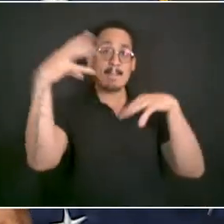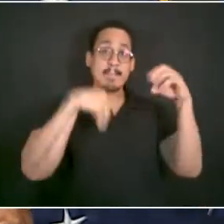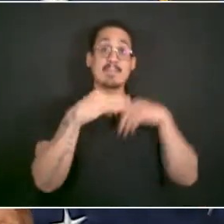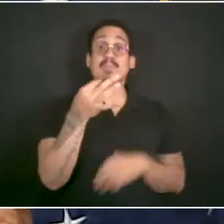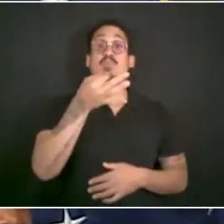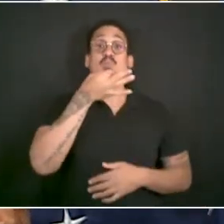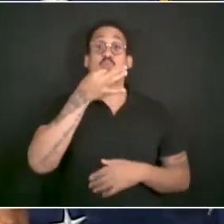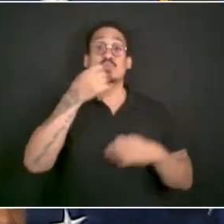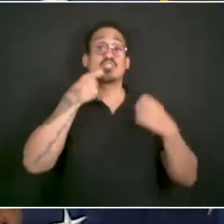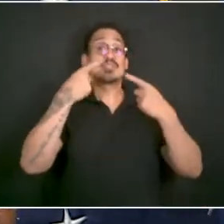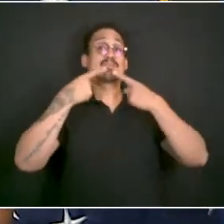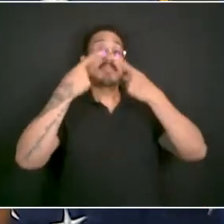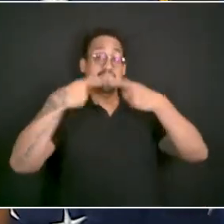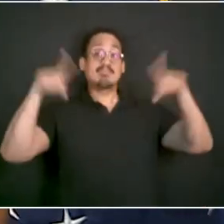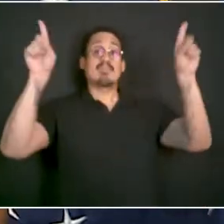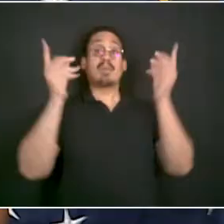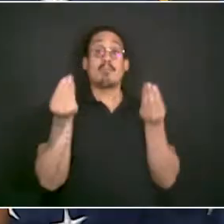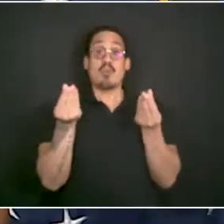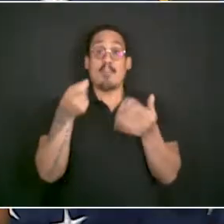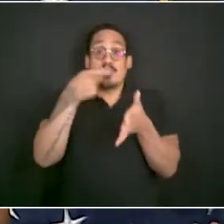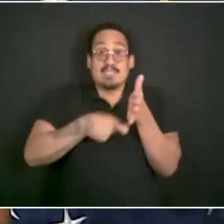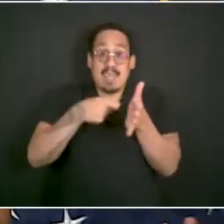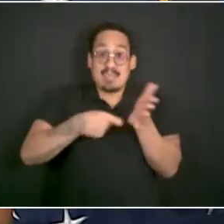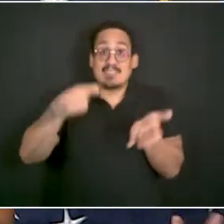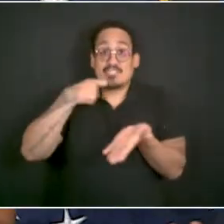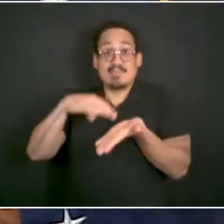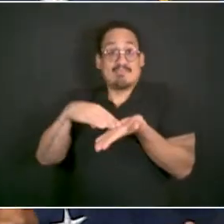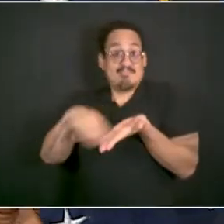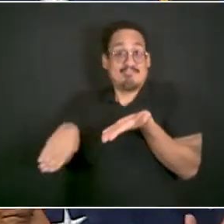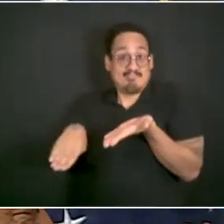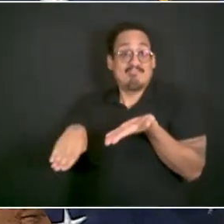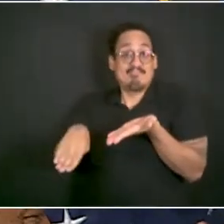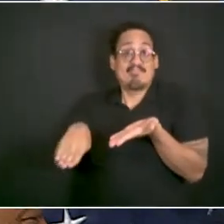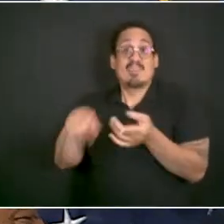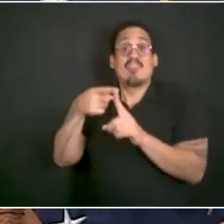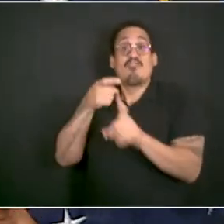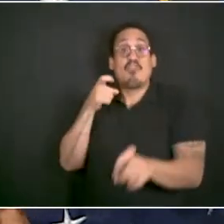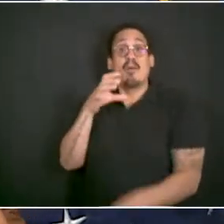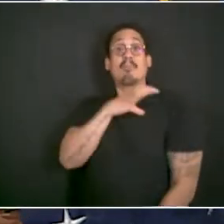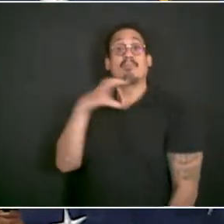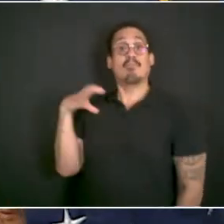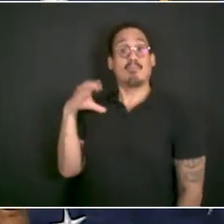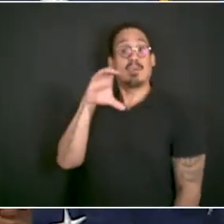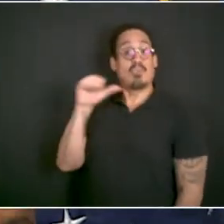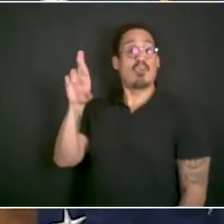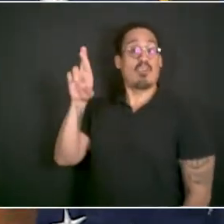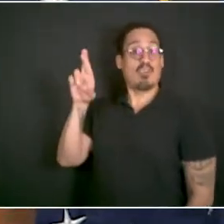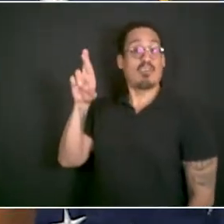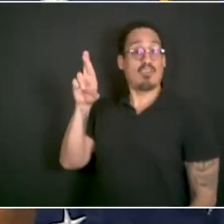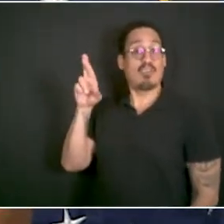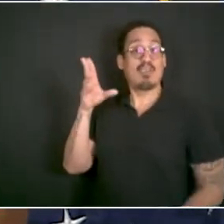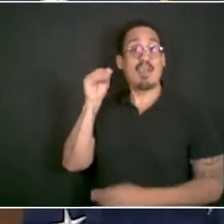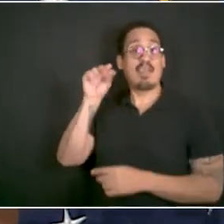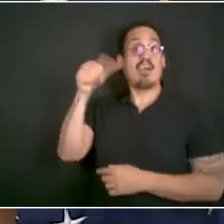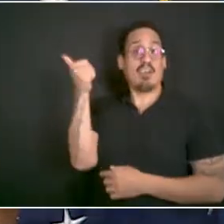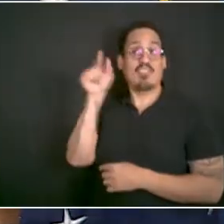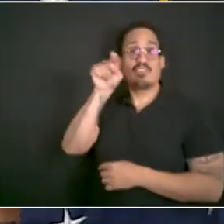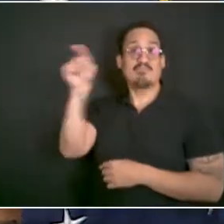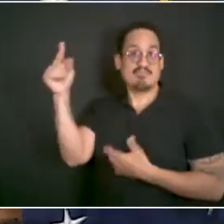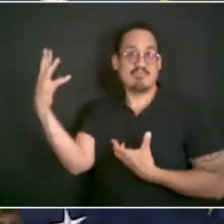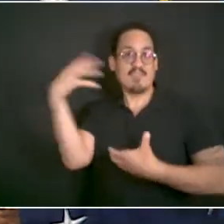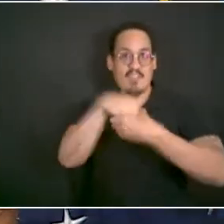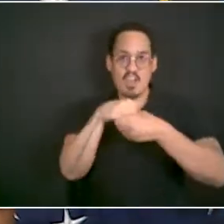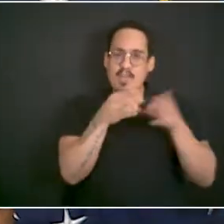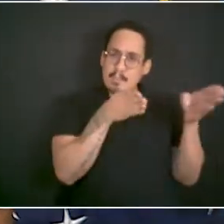I acknowledge David Carr, council member from the 50th District for the council. Can't sit here and not call this man out